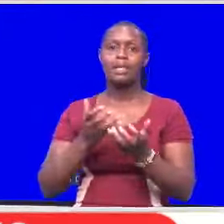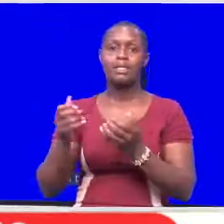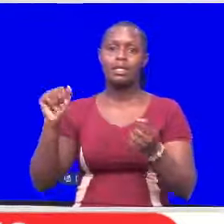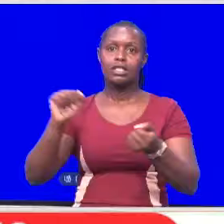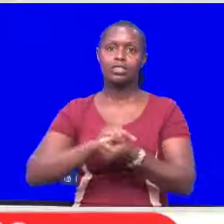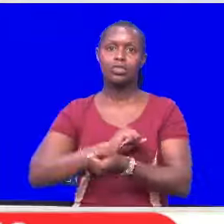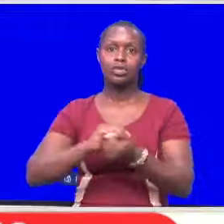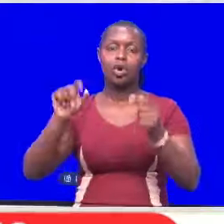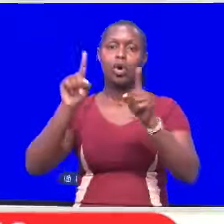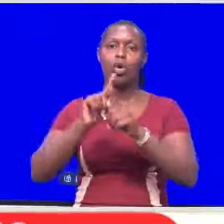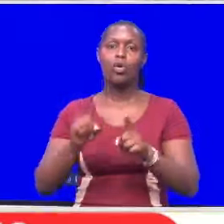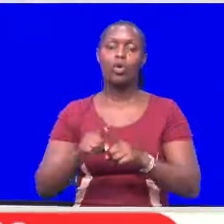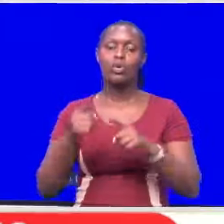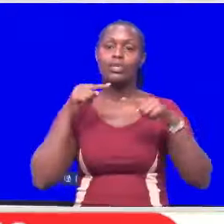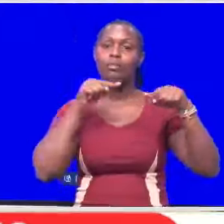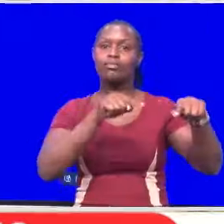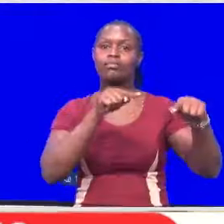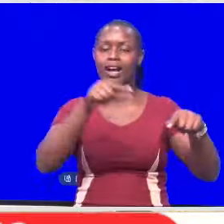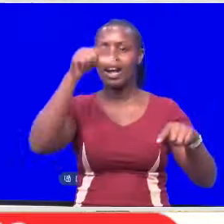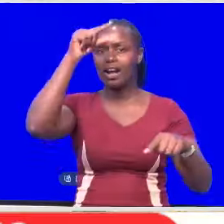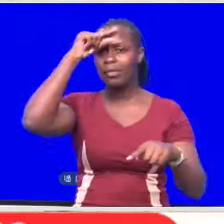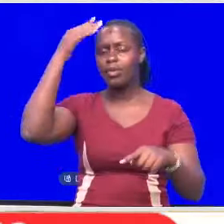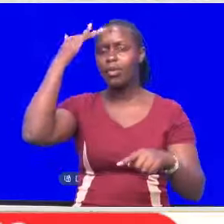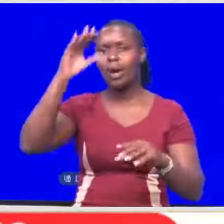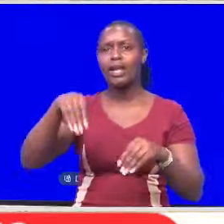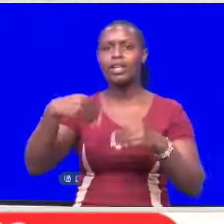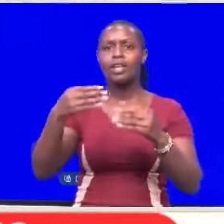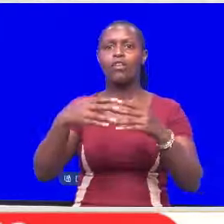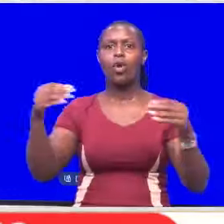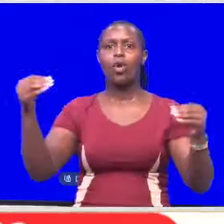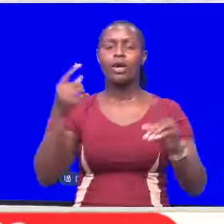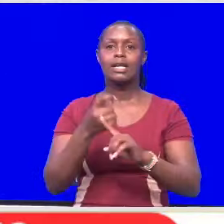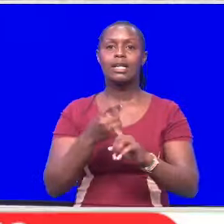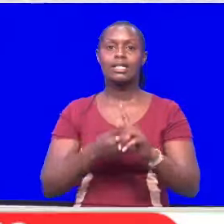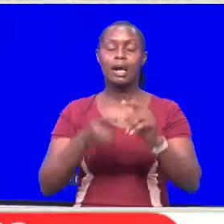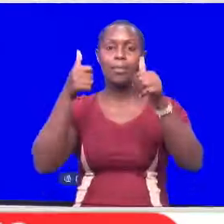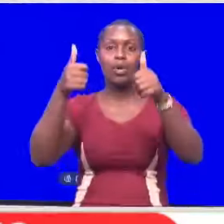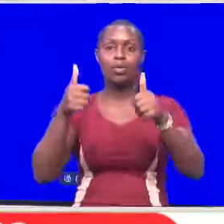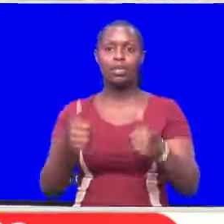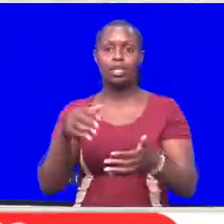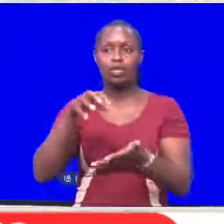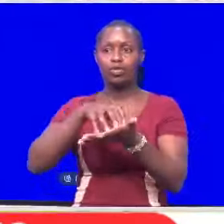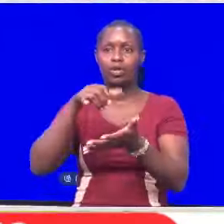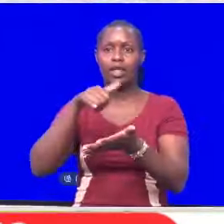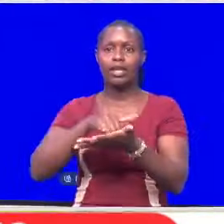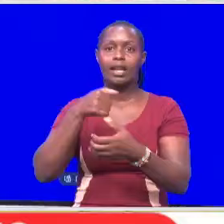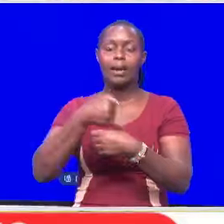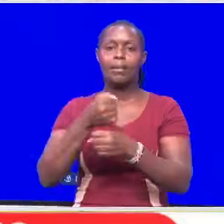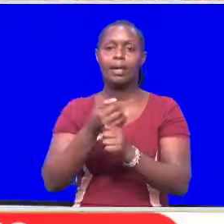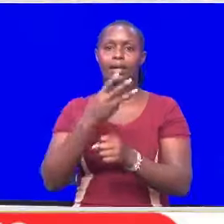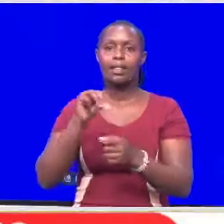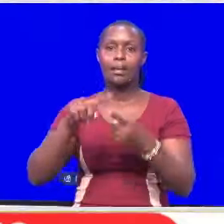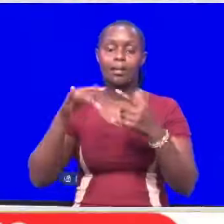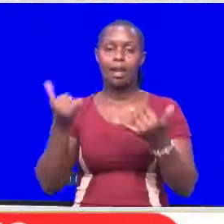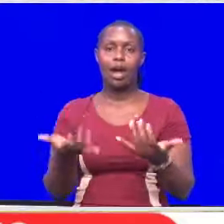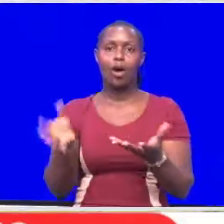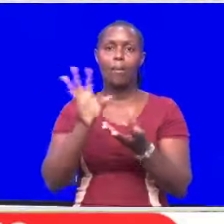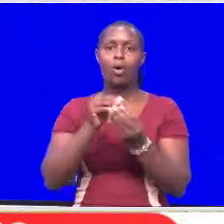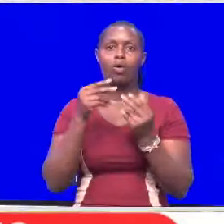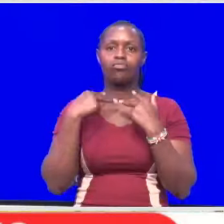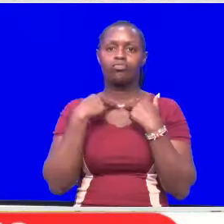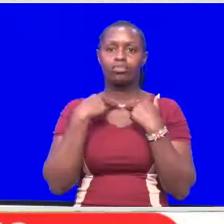long-term notice for them to move, a situation which has subjected them to a dire situation. Kwa sasa kama hapa kwangu ndio kulikuwa biashara